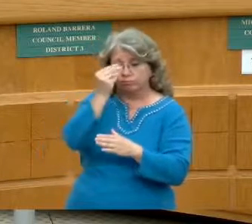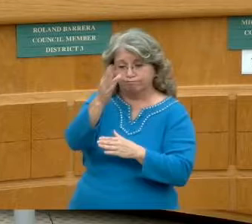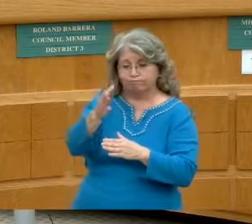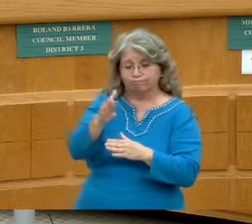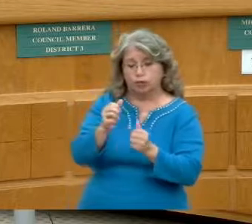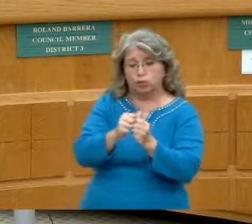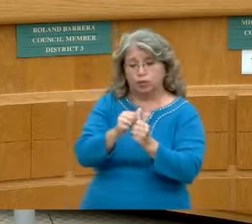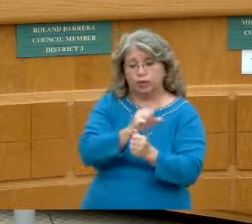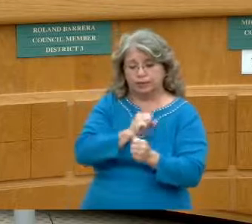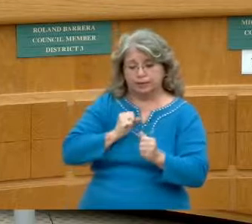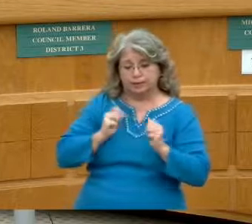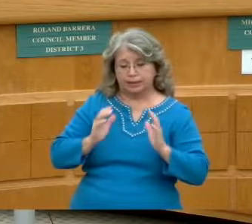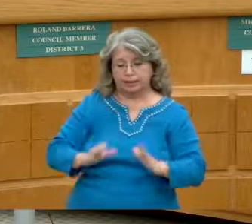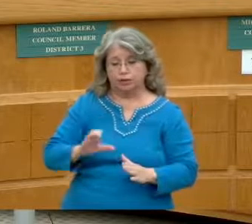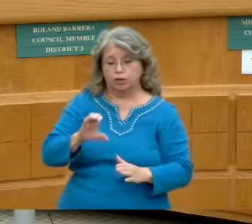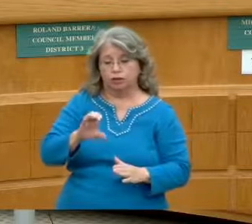the